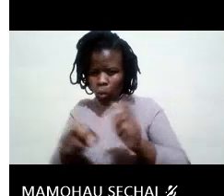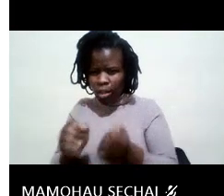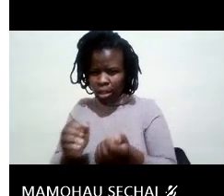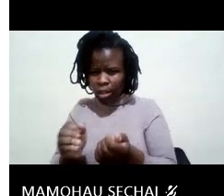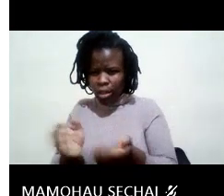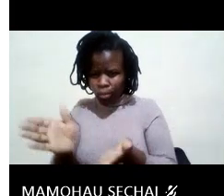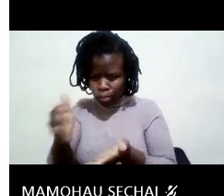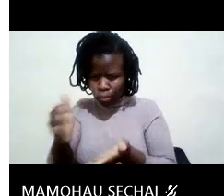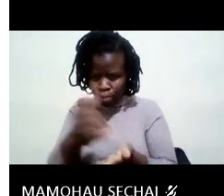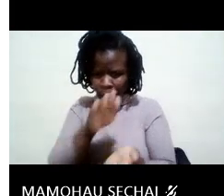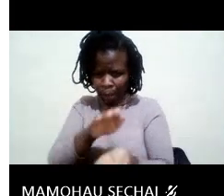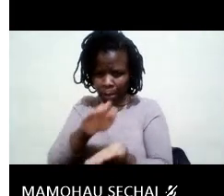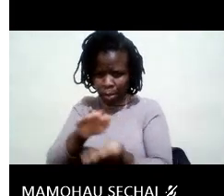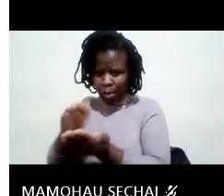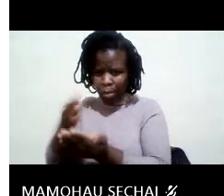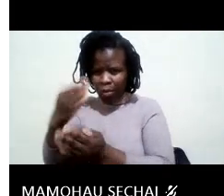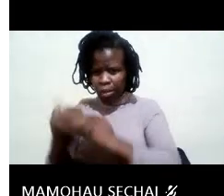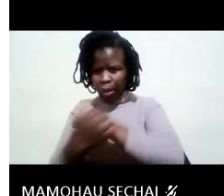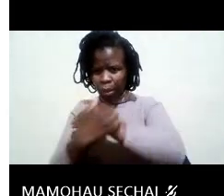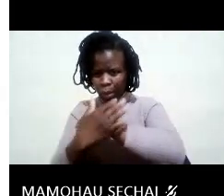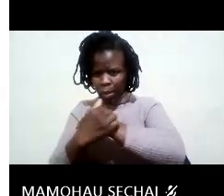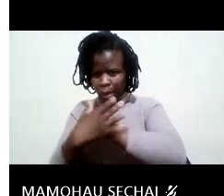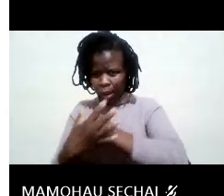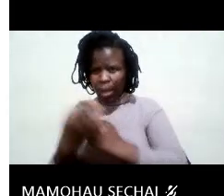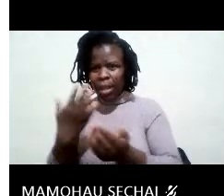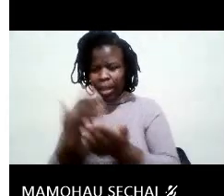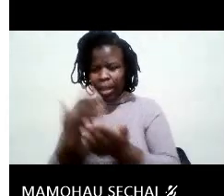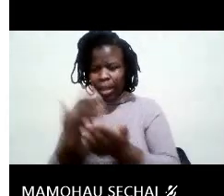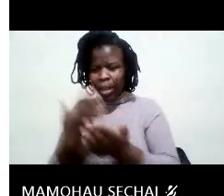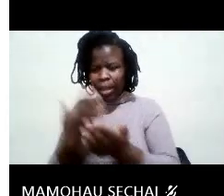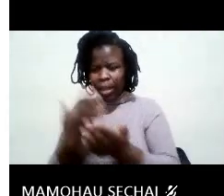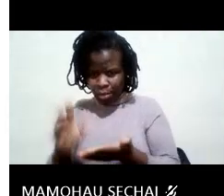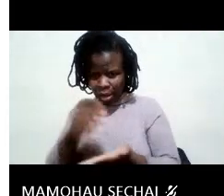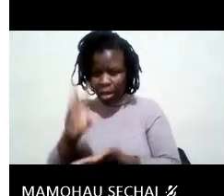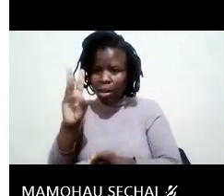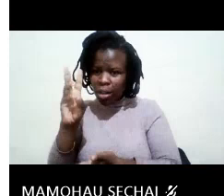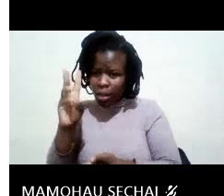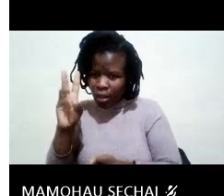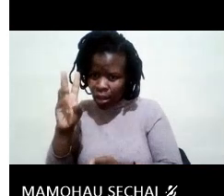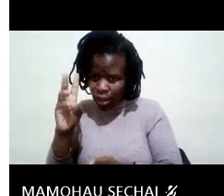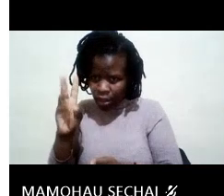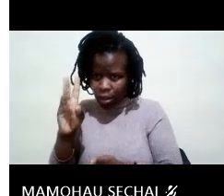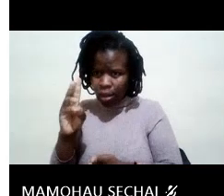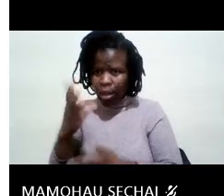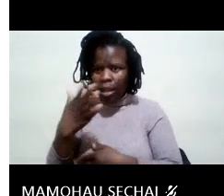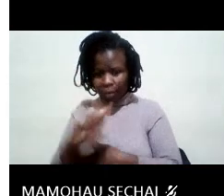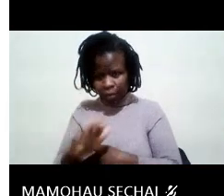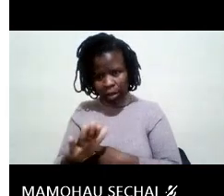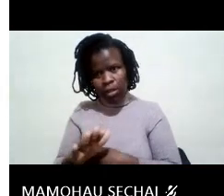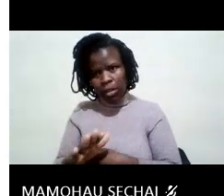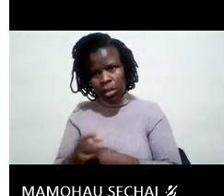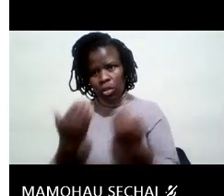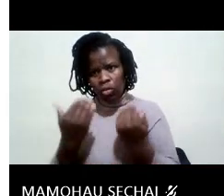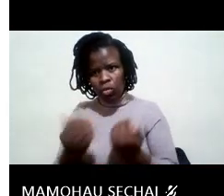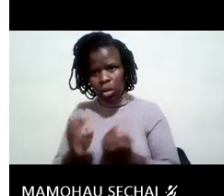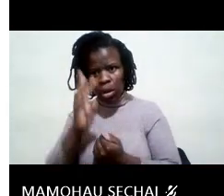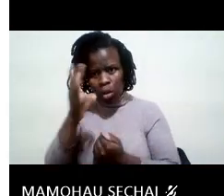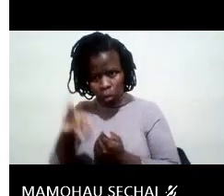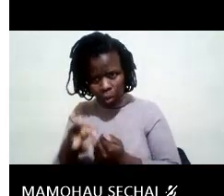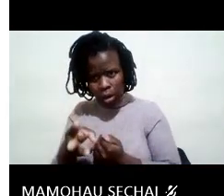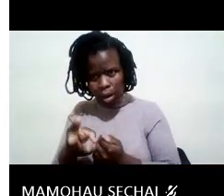me. So what we'll do when we come to that second part on Thursday, just in order to help with time, I will pose some of those questions to